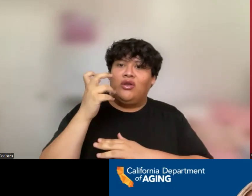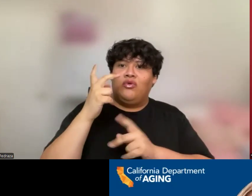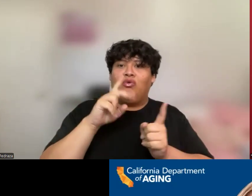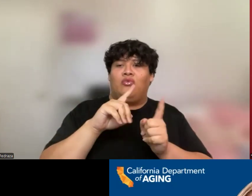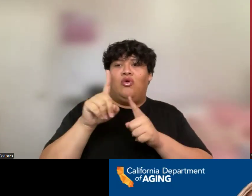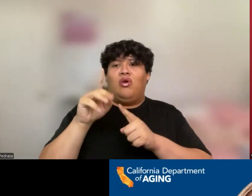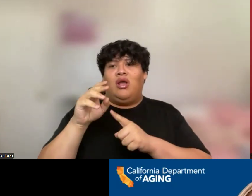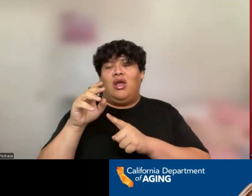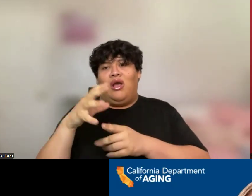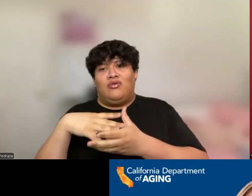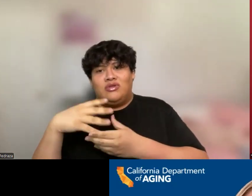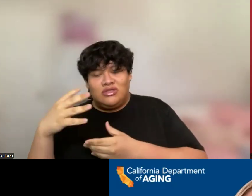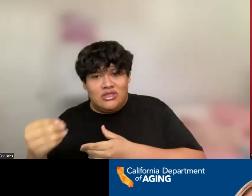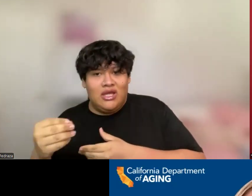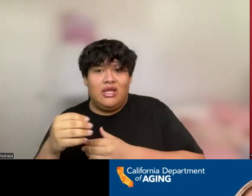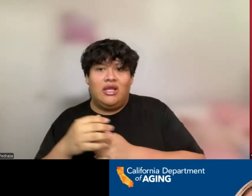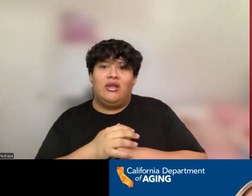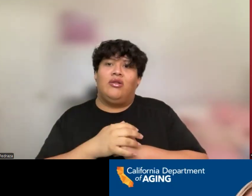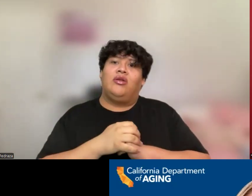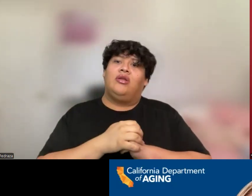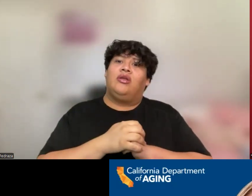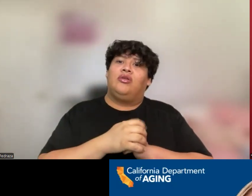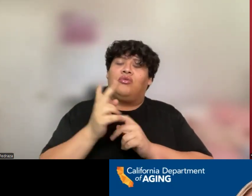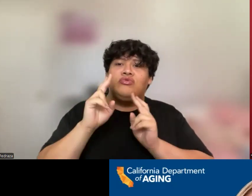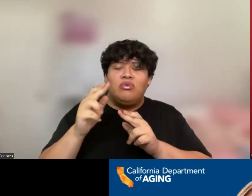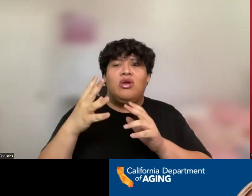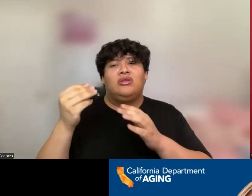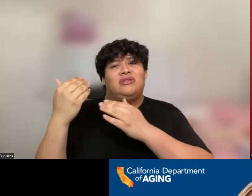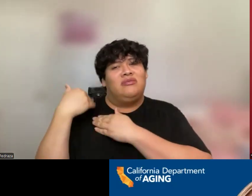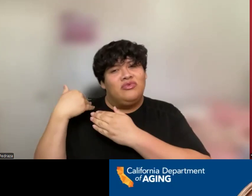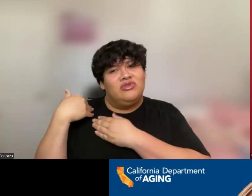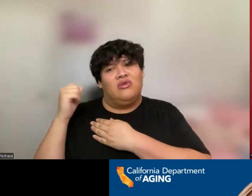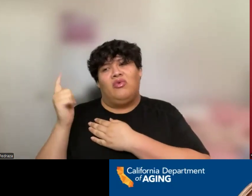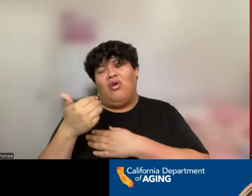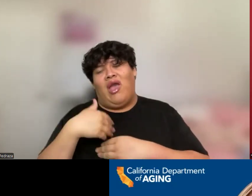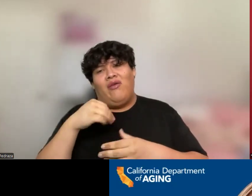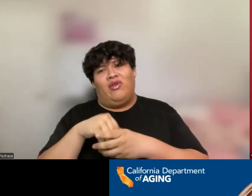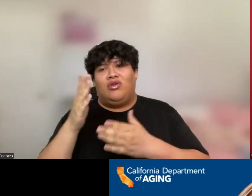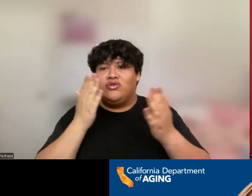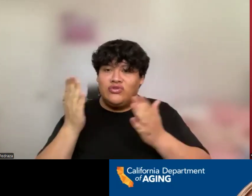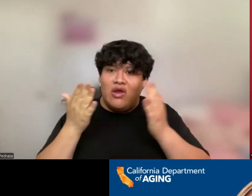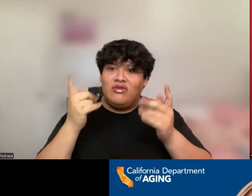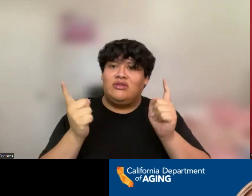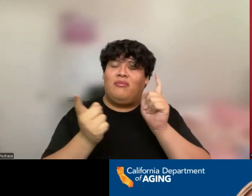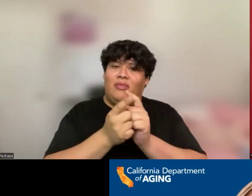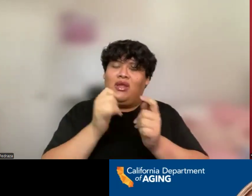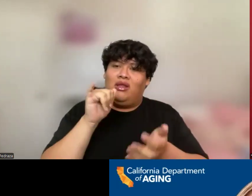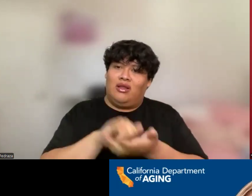of EDJCC, it reminds us of the responsibility to ensure that all of our services meet that